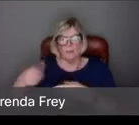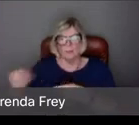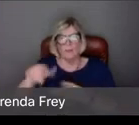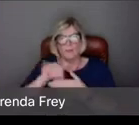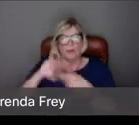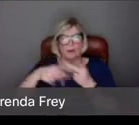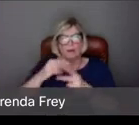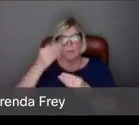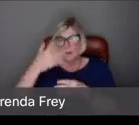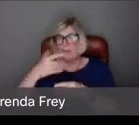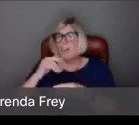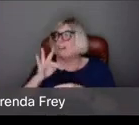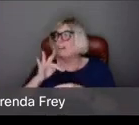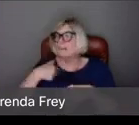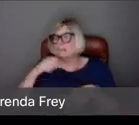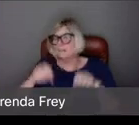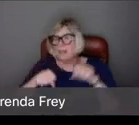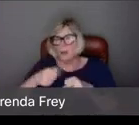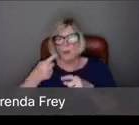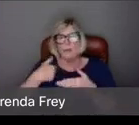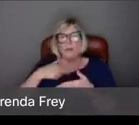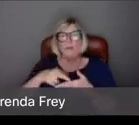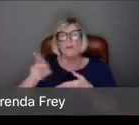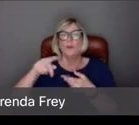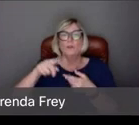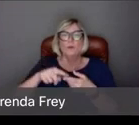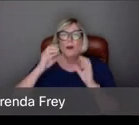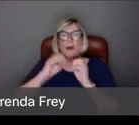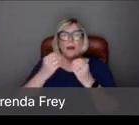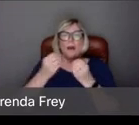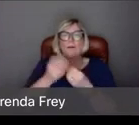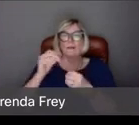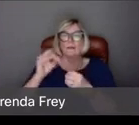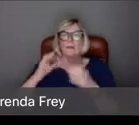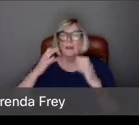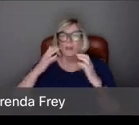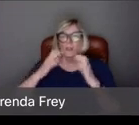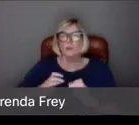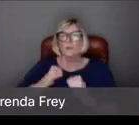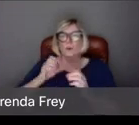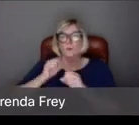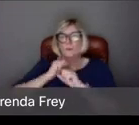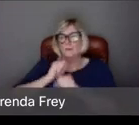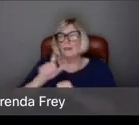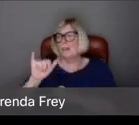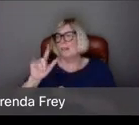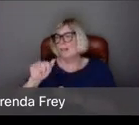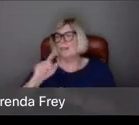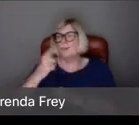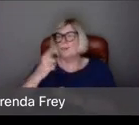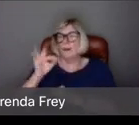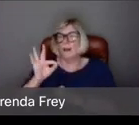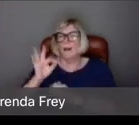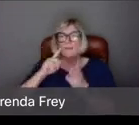always refer constituents to our Office of Consumer Protection. Lila is one of the investigators there. Lila, if you wouldn't mind just putting